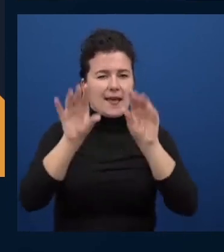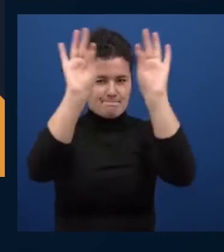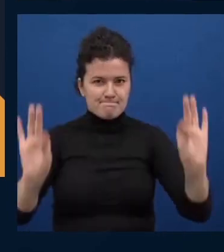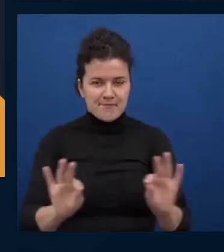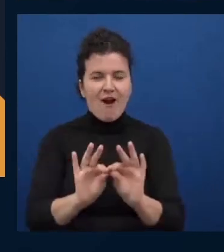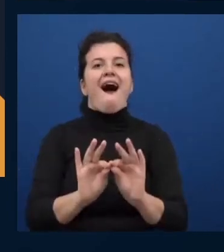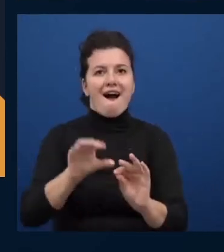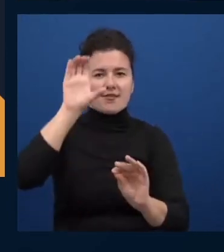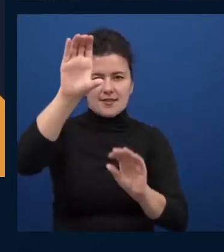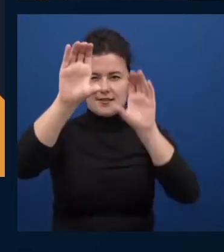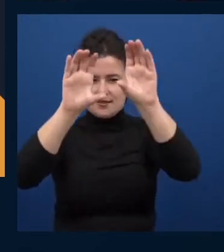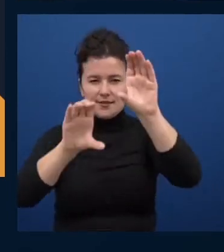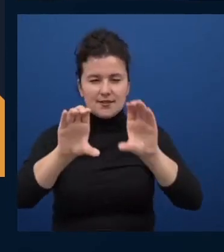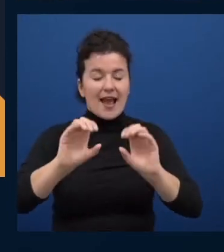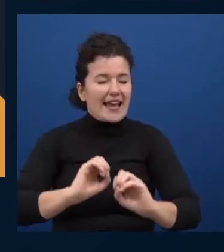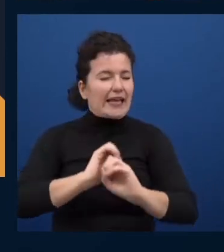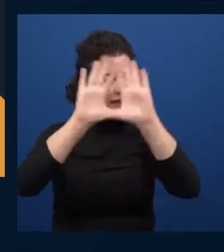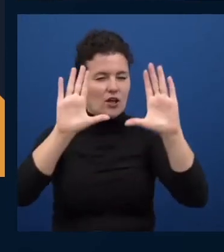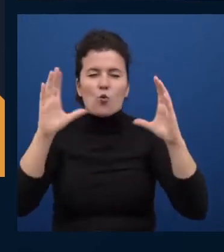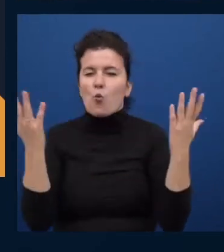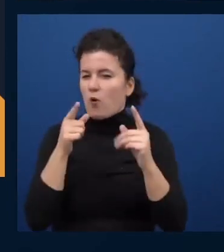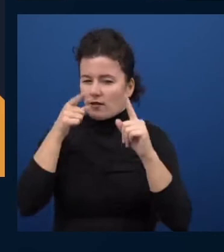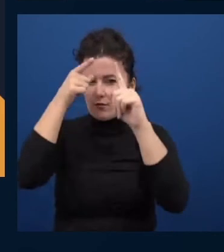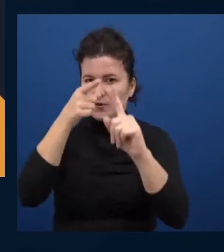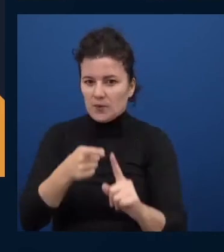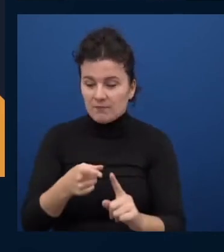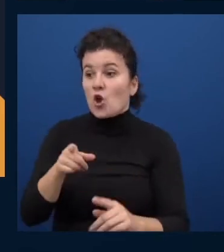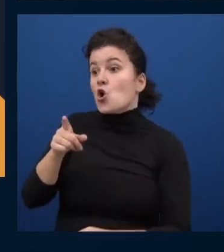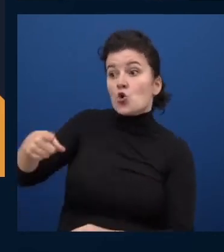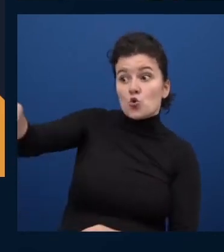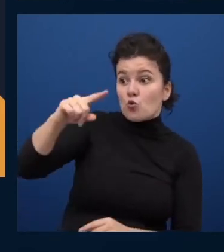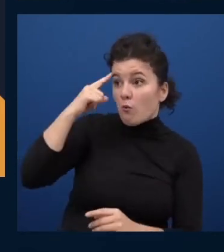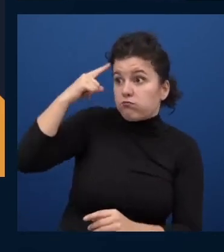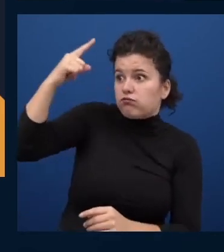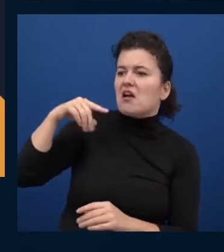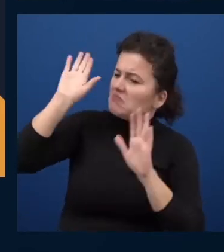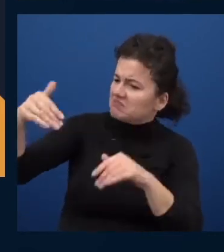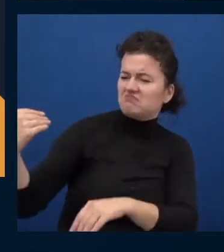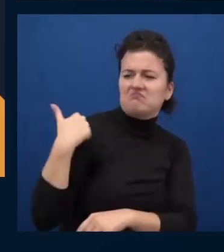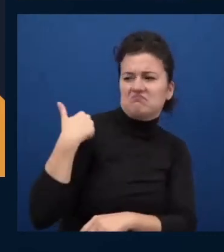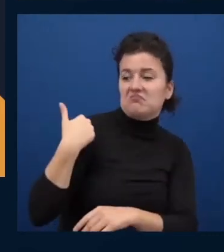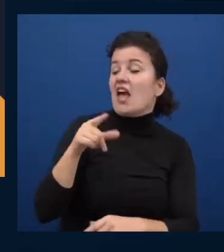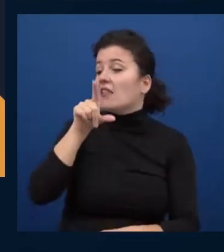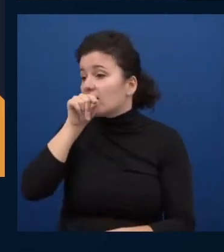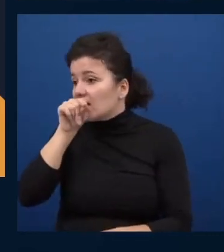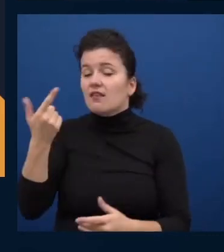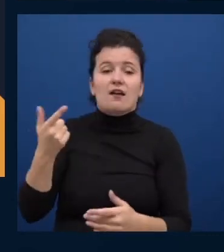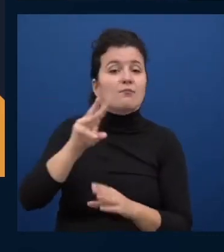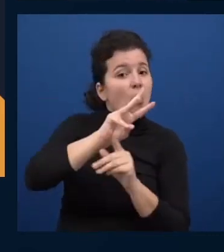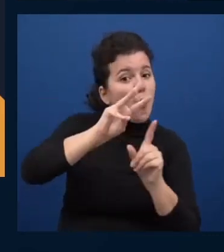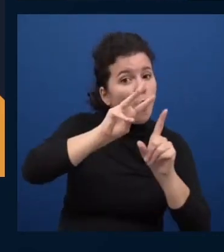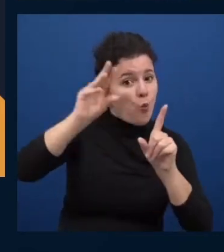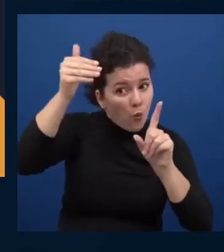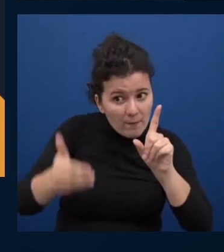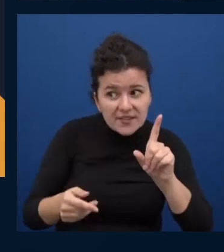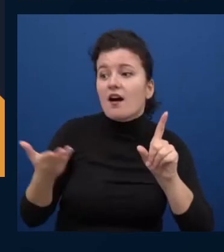that. And if you have ideas before that, please reach out to me. You can find me on Twitter, or you can find my email on the website. I'm